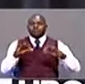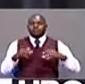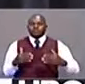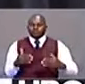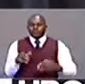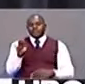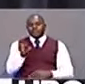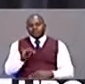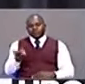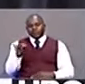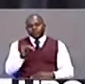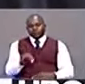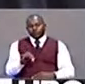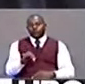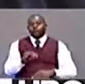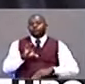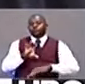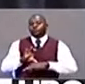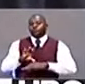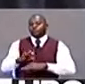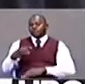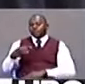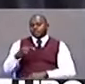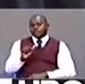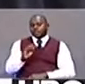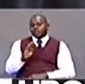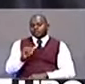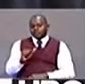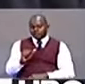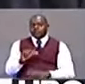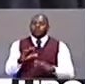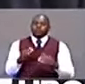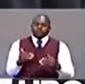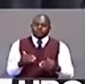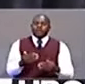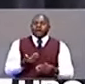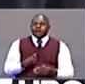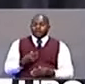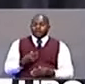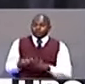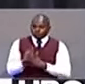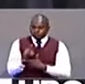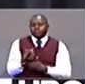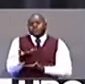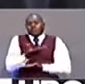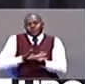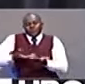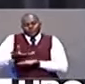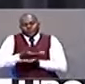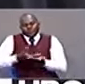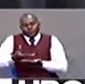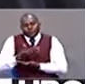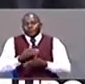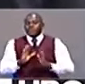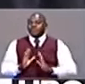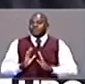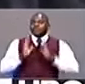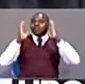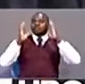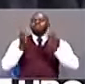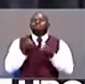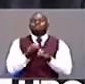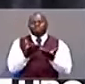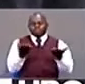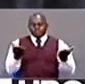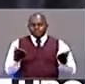at the National Seminary, Gaba, where I had the privilege of interacting with the bishops.